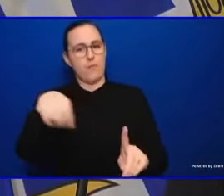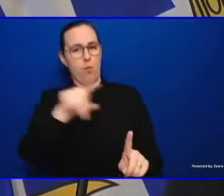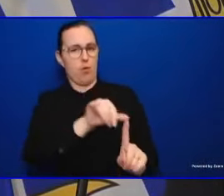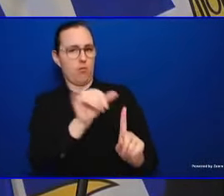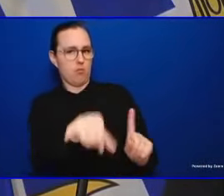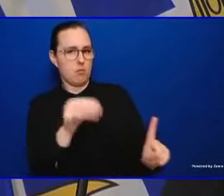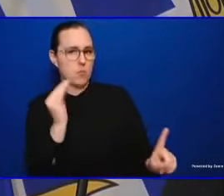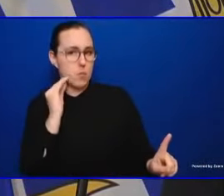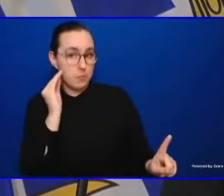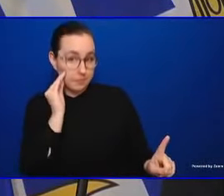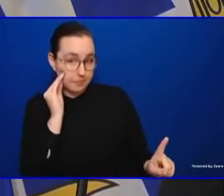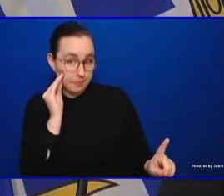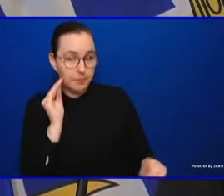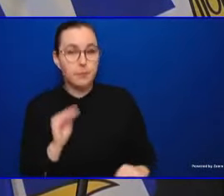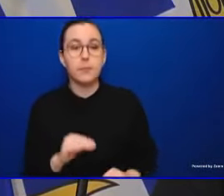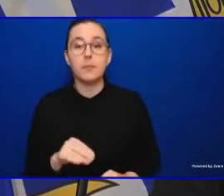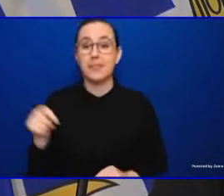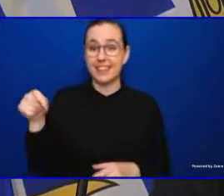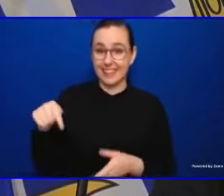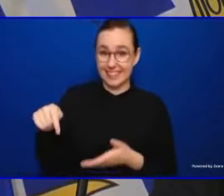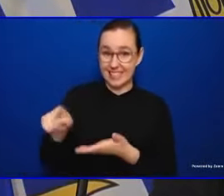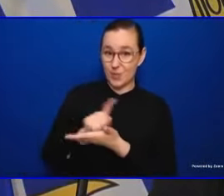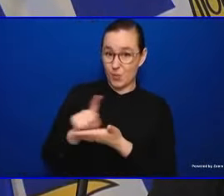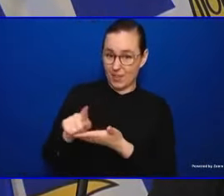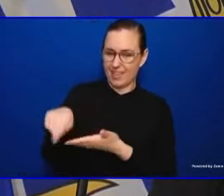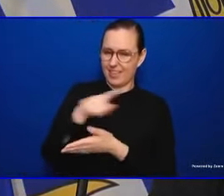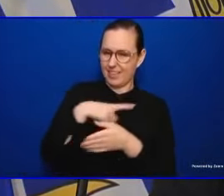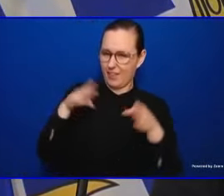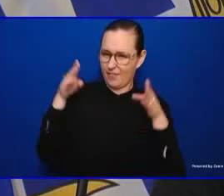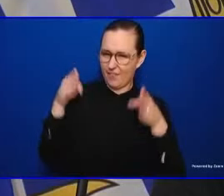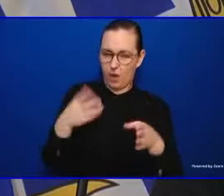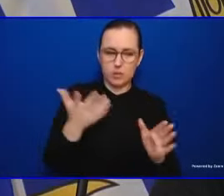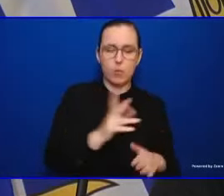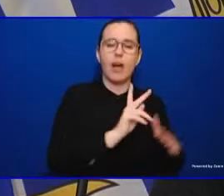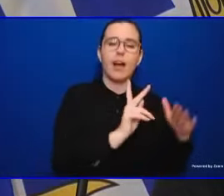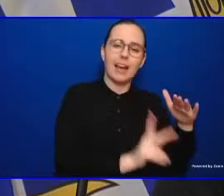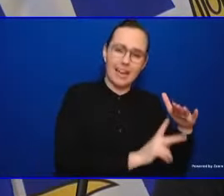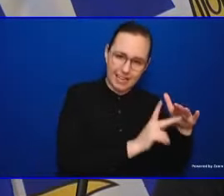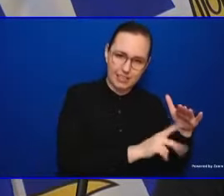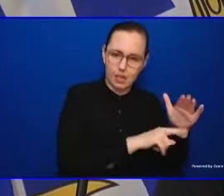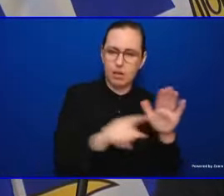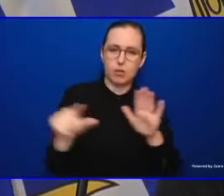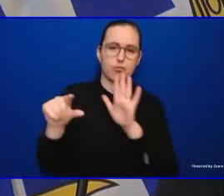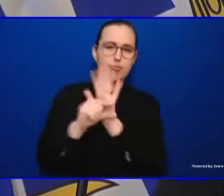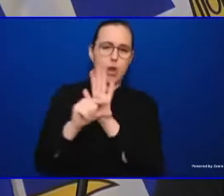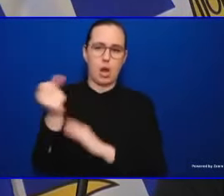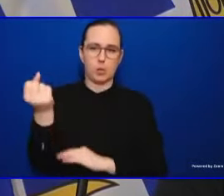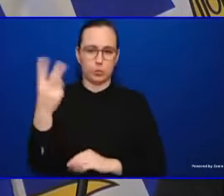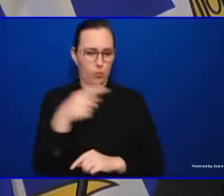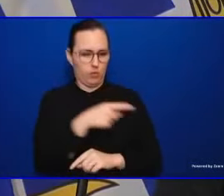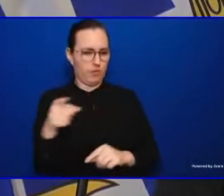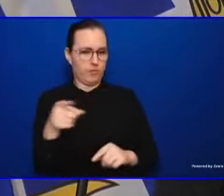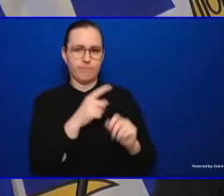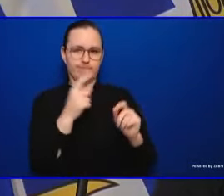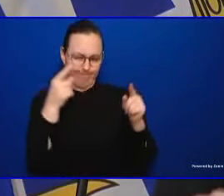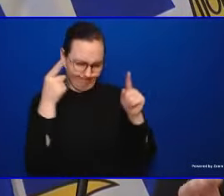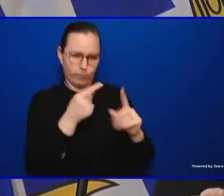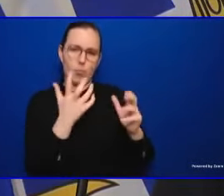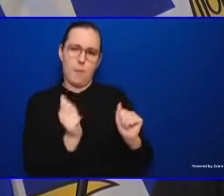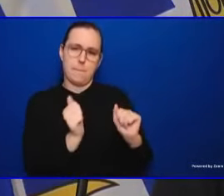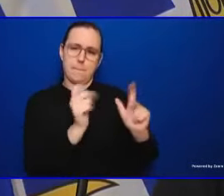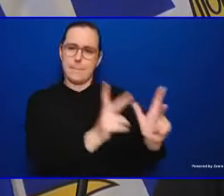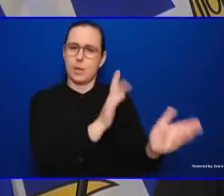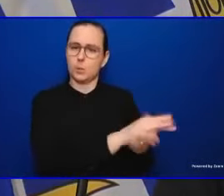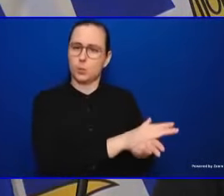school. Here in BC, rapid tests are being used to slow or stop outbreaks and to